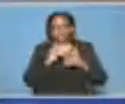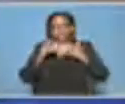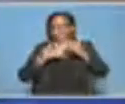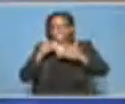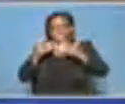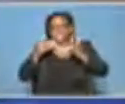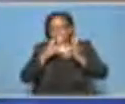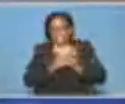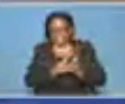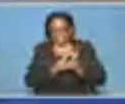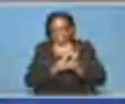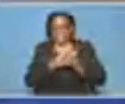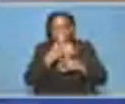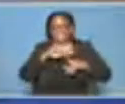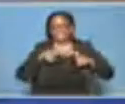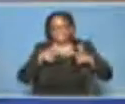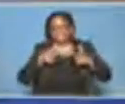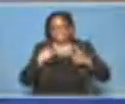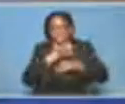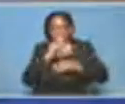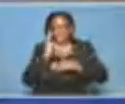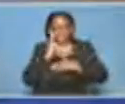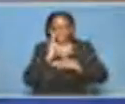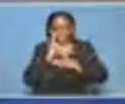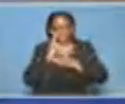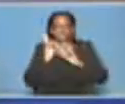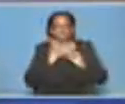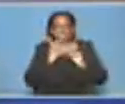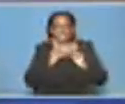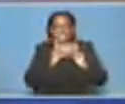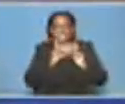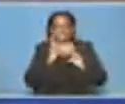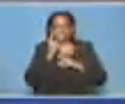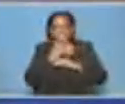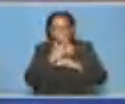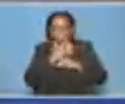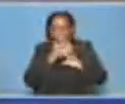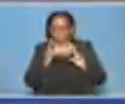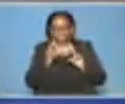will be the basis for how we eventually construct and then operate the Royal Beach Club.